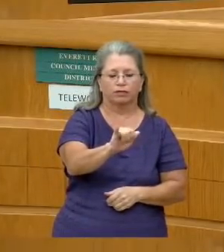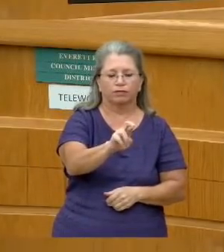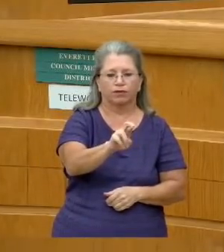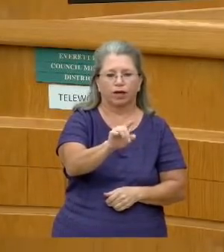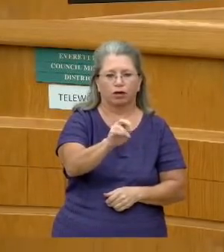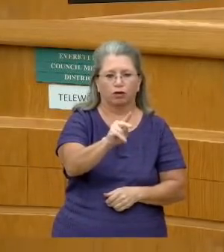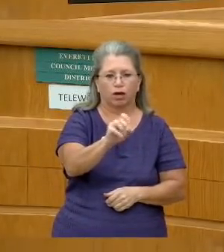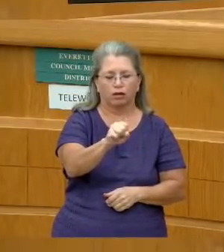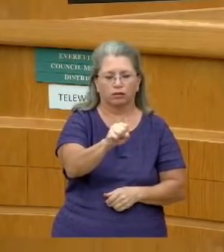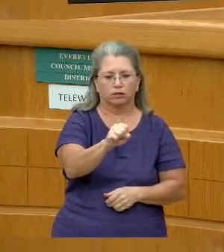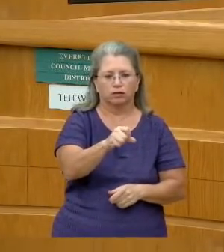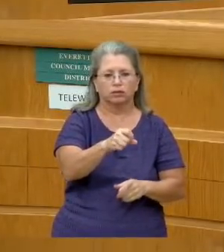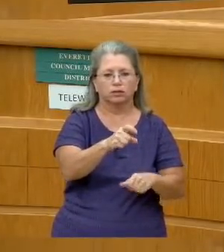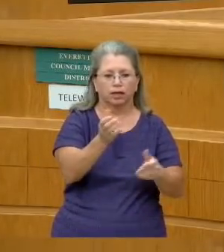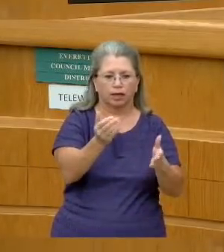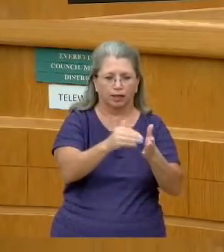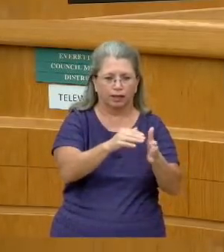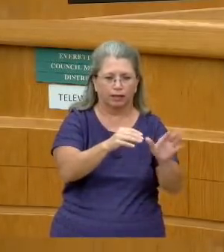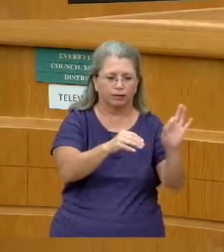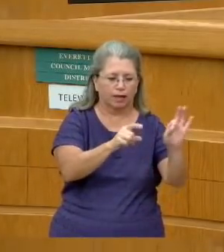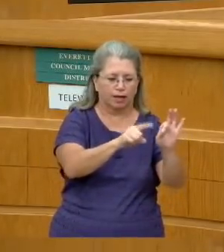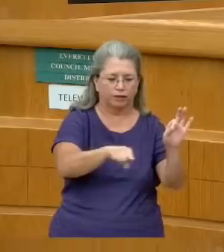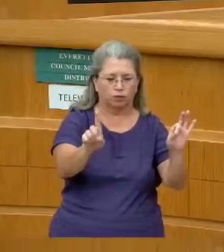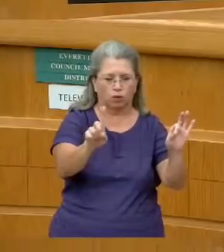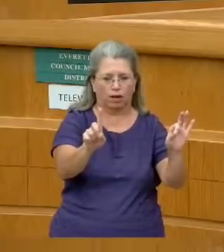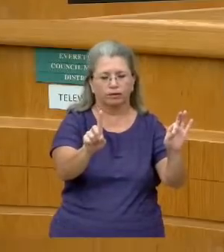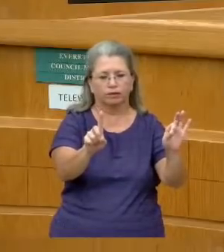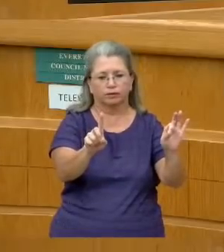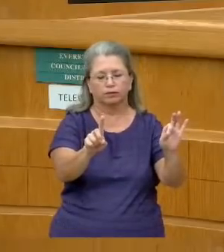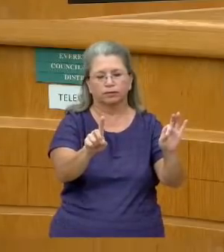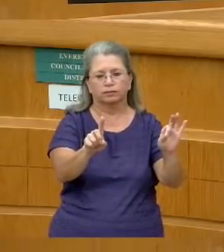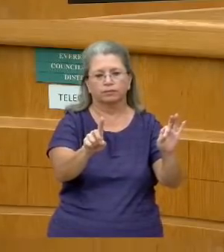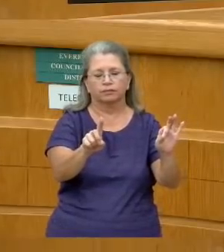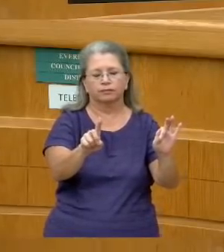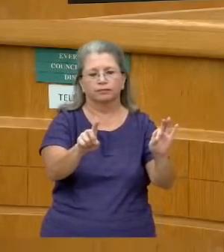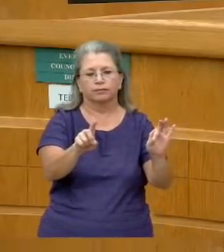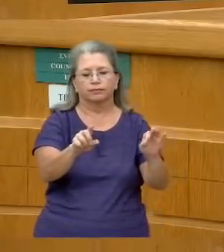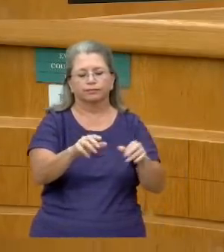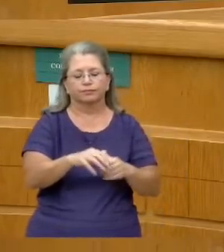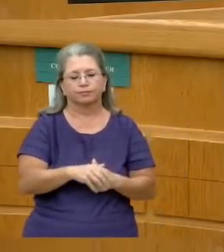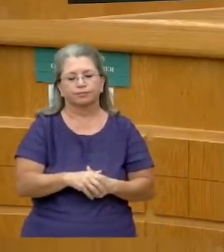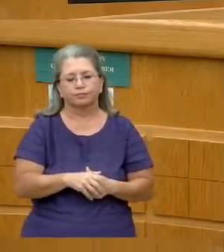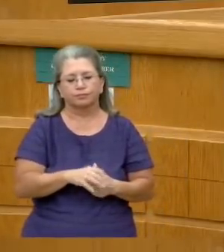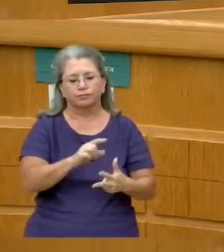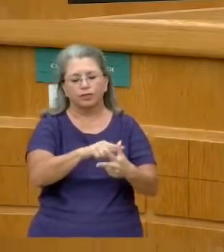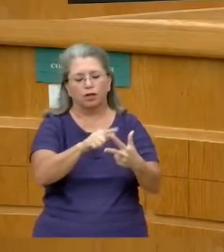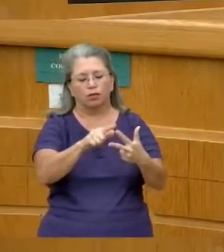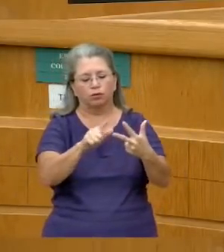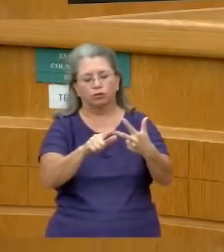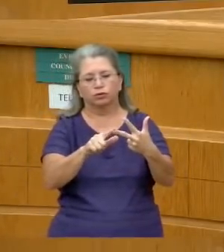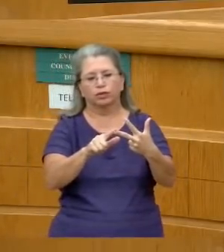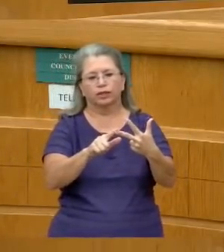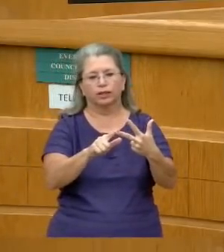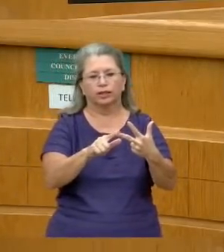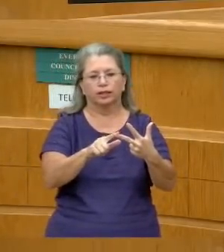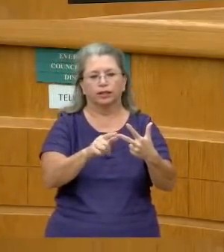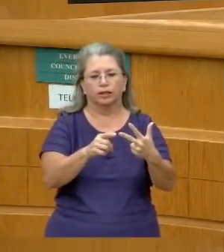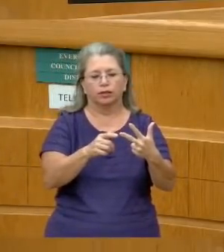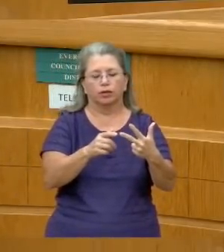1, there'll be another event there, Saturday, July 11. So those 3 are being conducted by the National